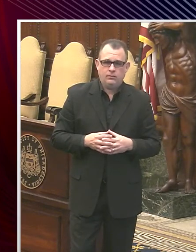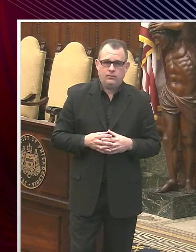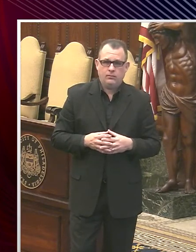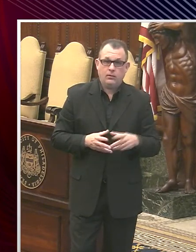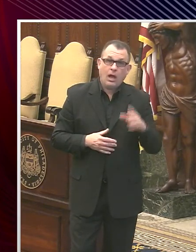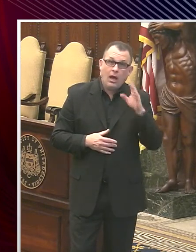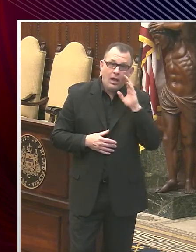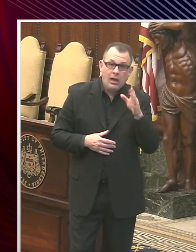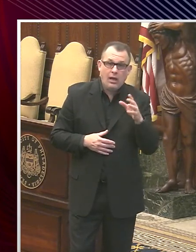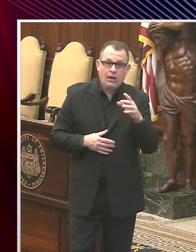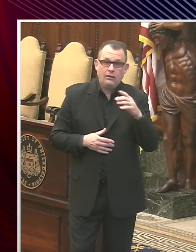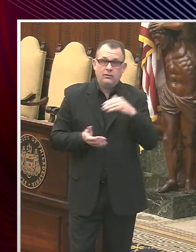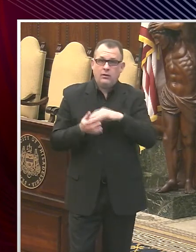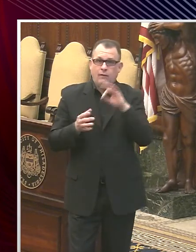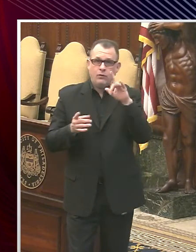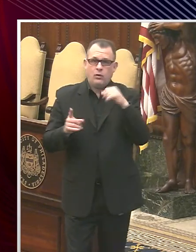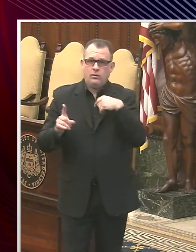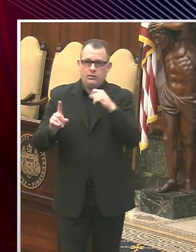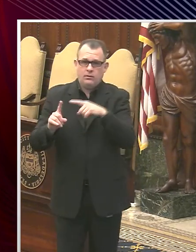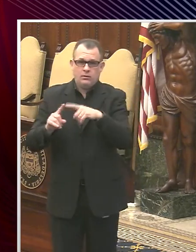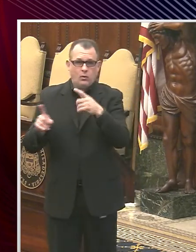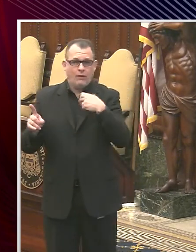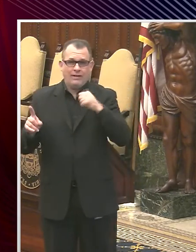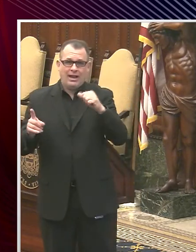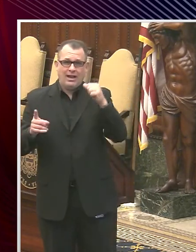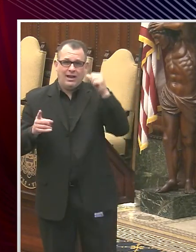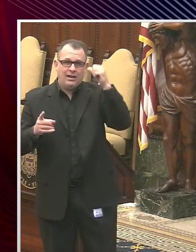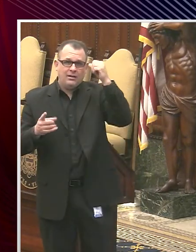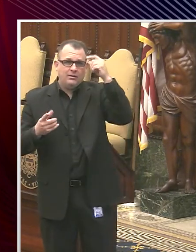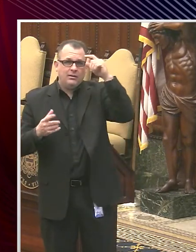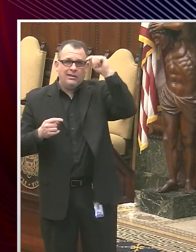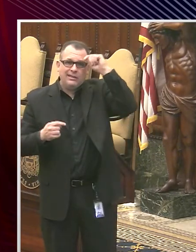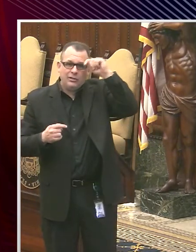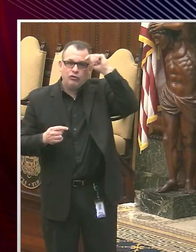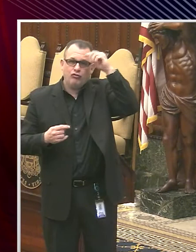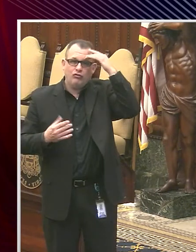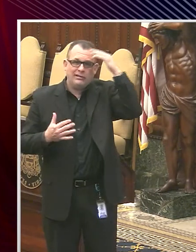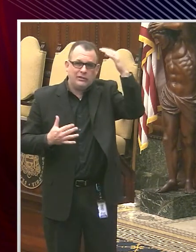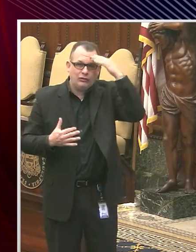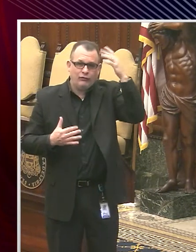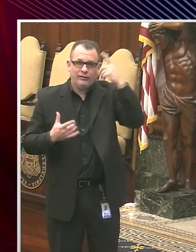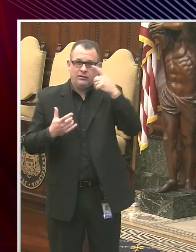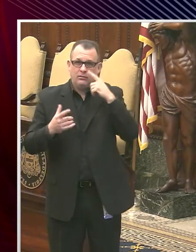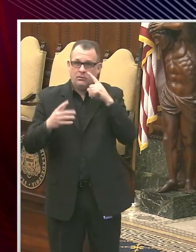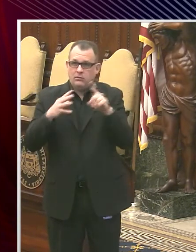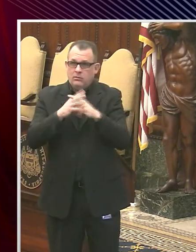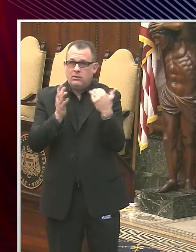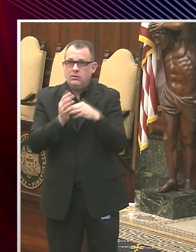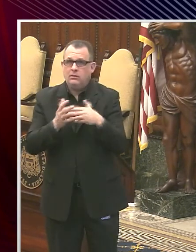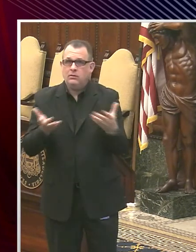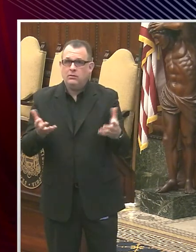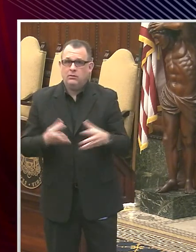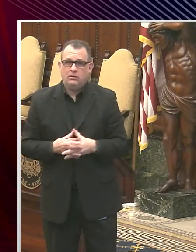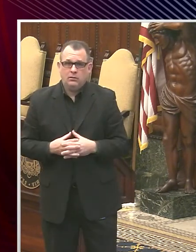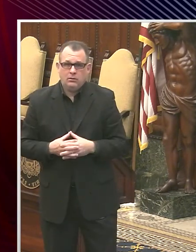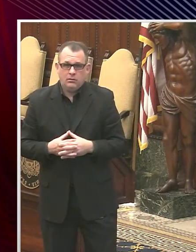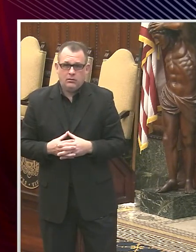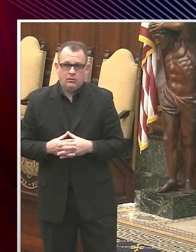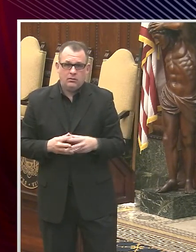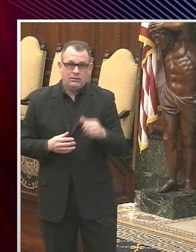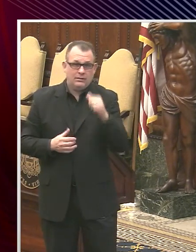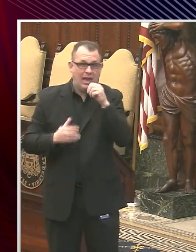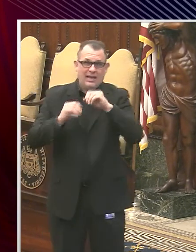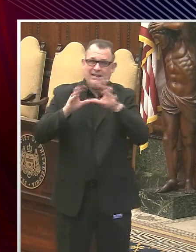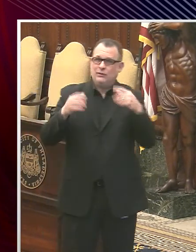Hi, Dr. Farley, do you have any theories on why cases are going up again? You know, it's really unclear to me.